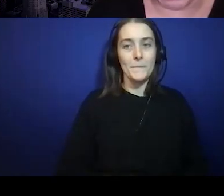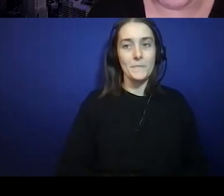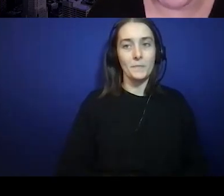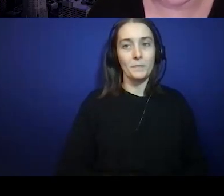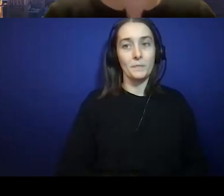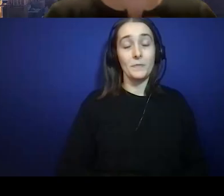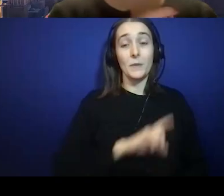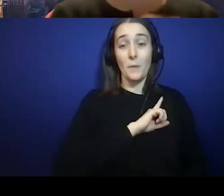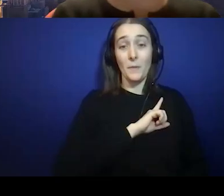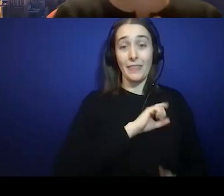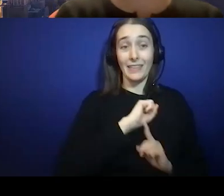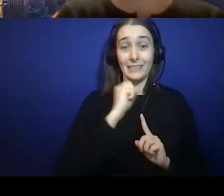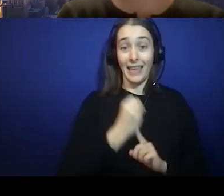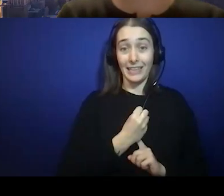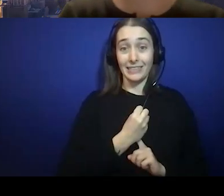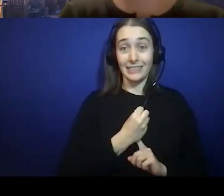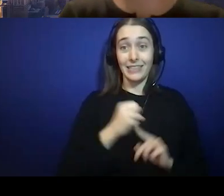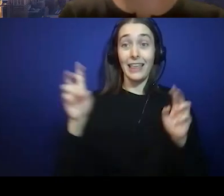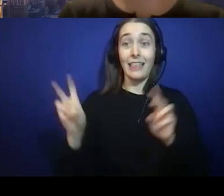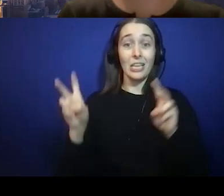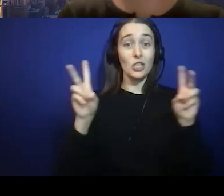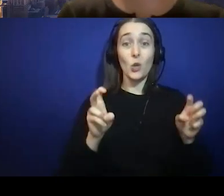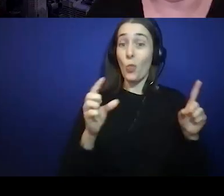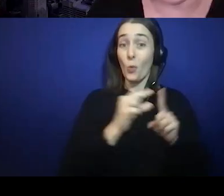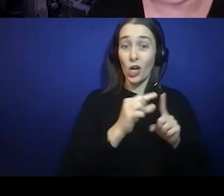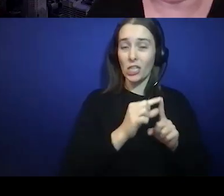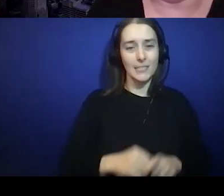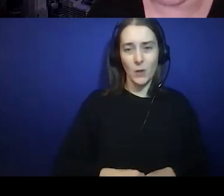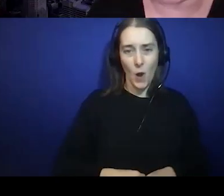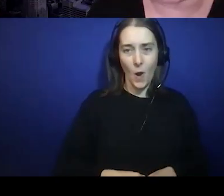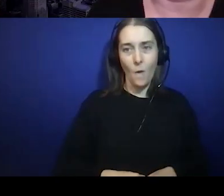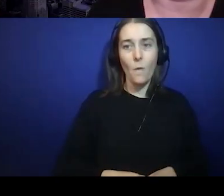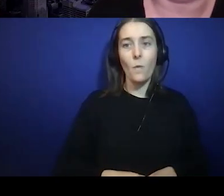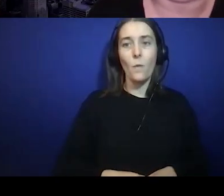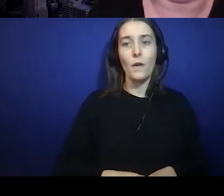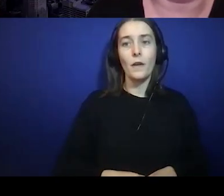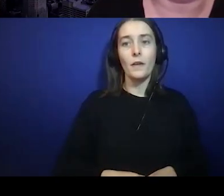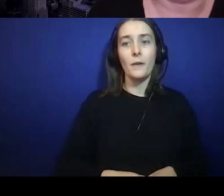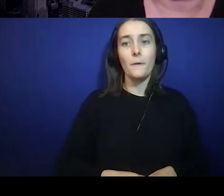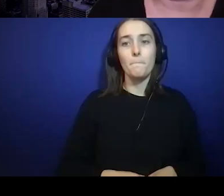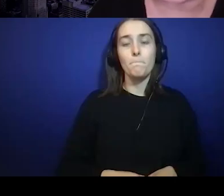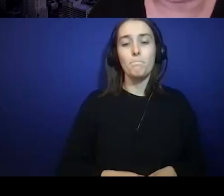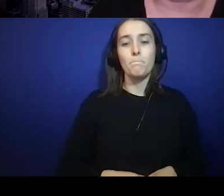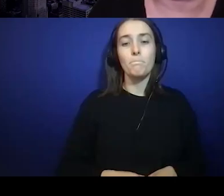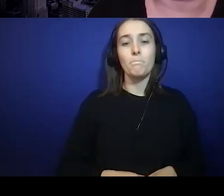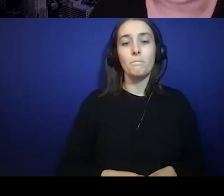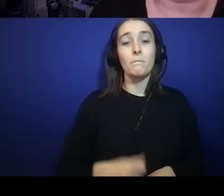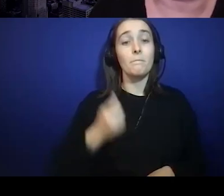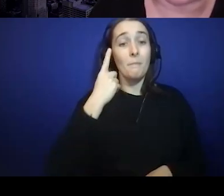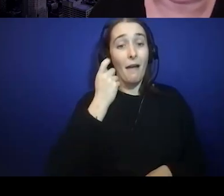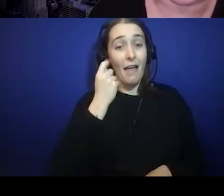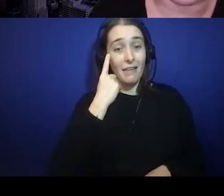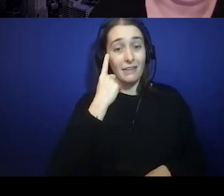in this case, the issue is not the words. Words in more cases were changed, but